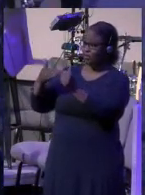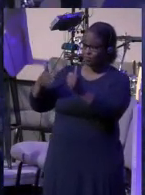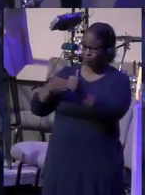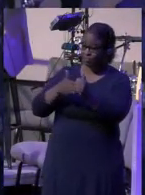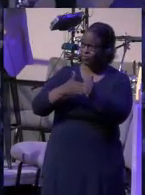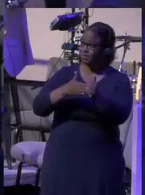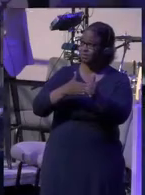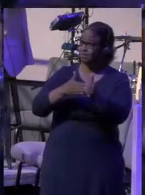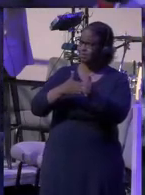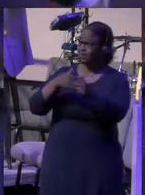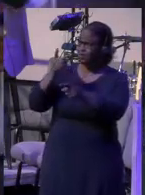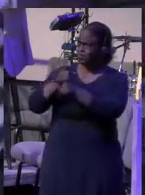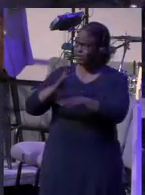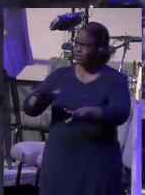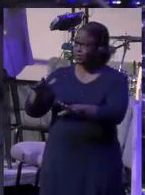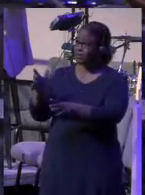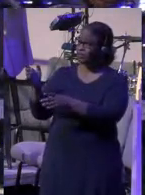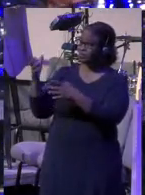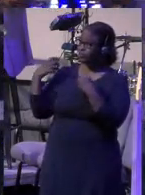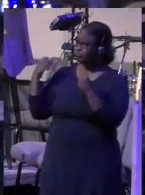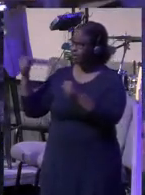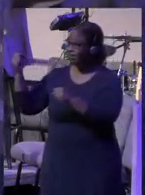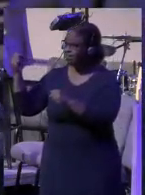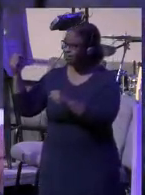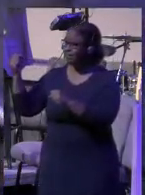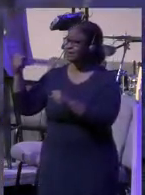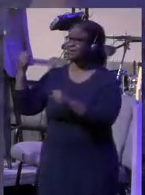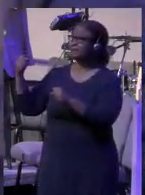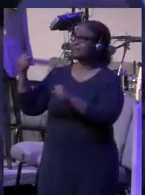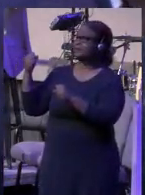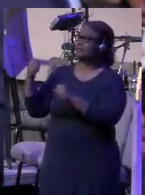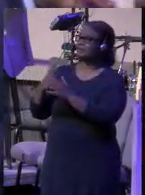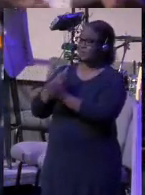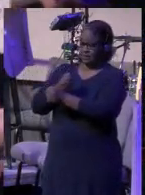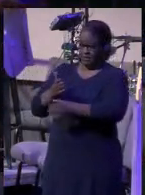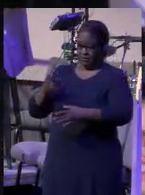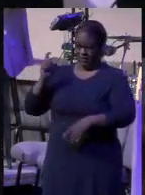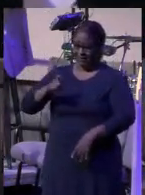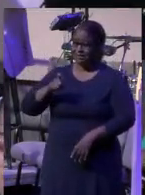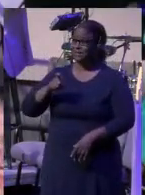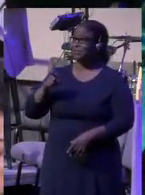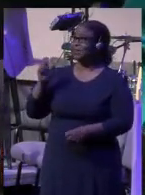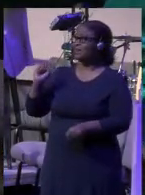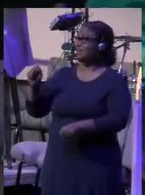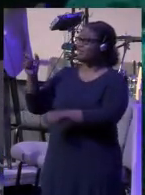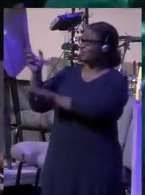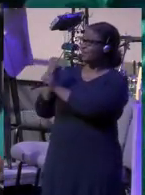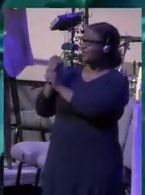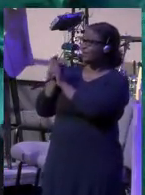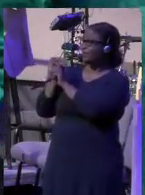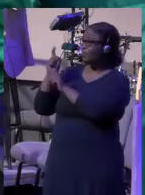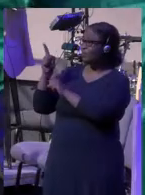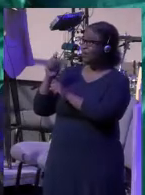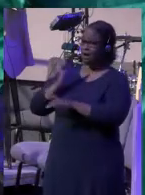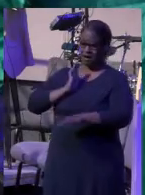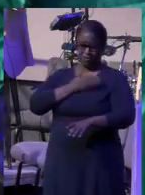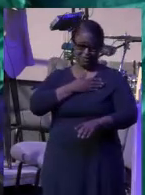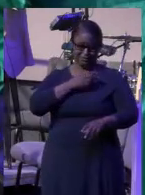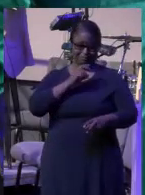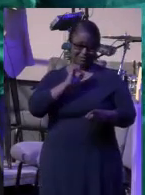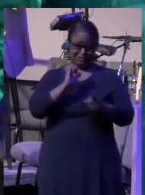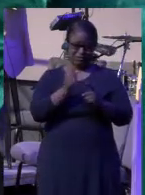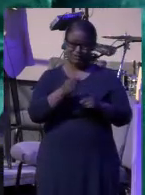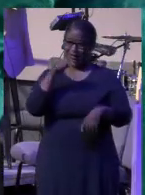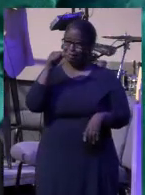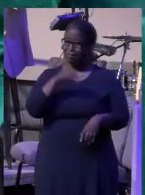us to receive strength. Help us, Lord God, to receive what we need in our life for what we're going through and the challenges,